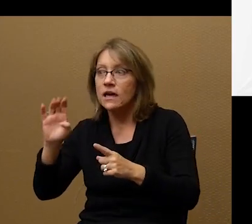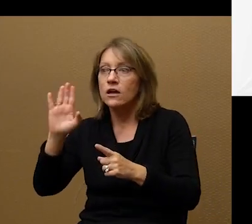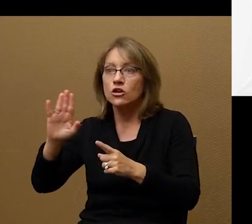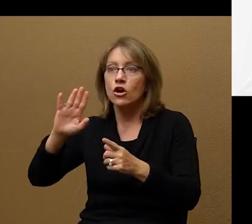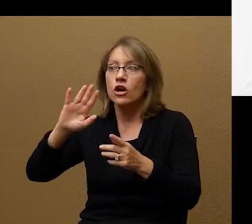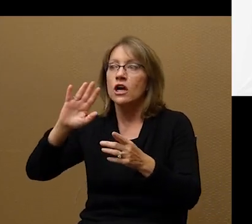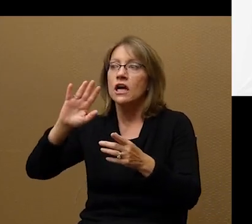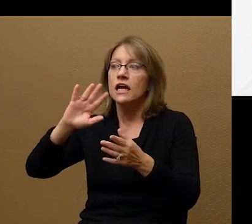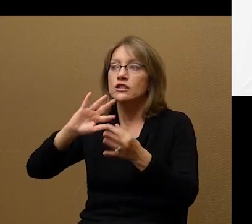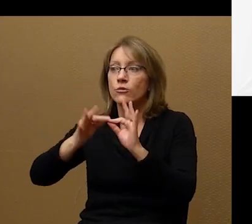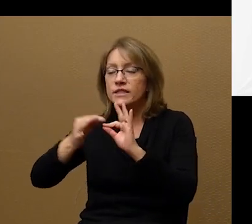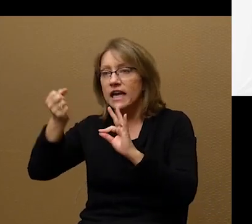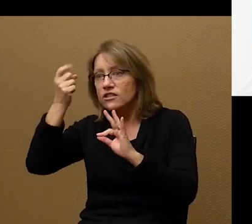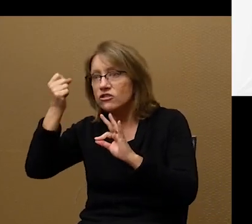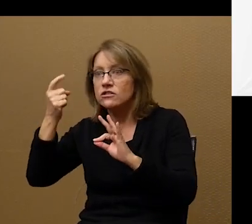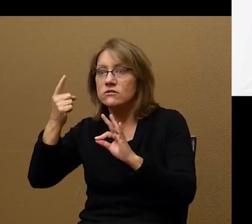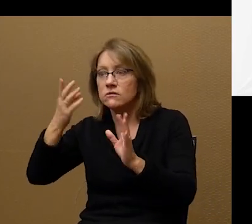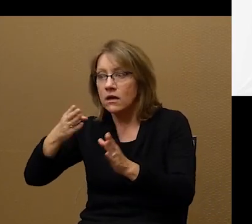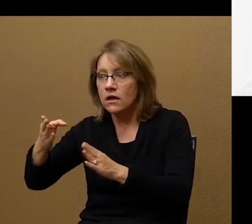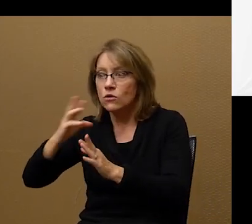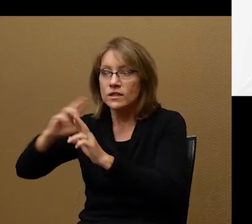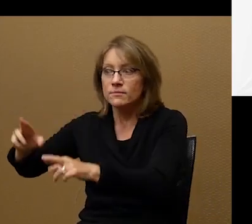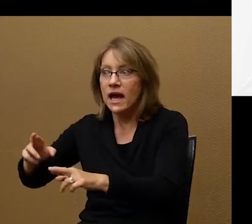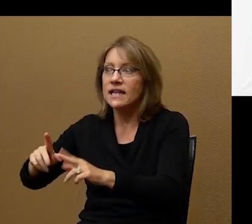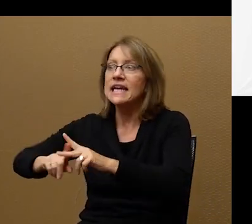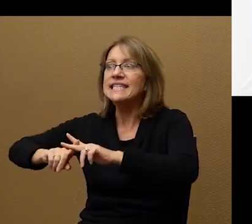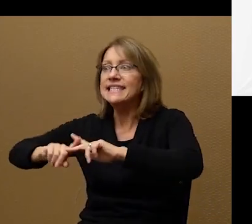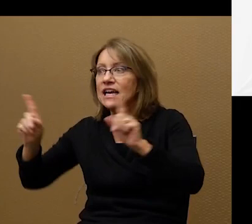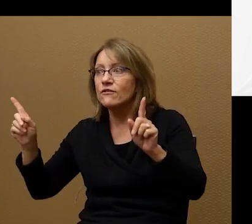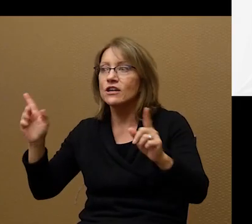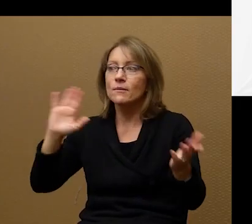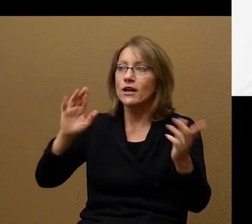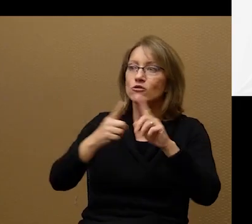be very different than someone who's never been stung by a bee.